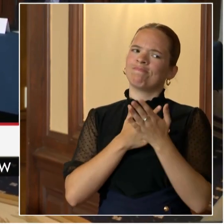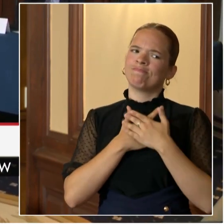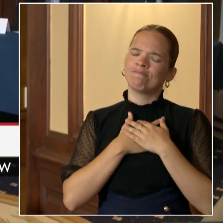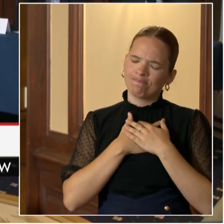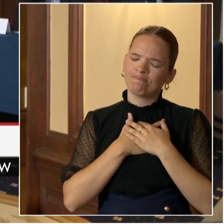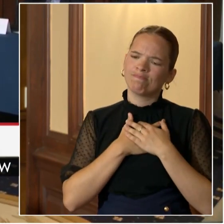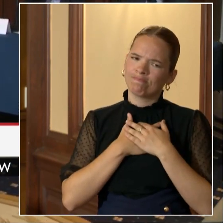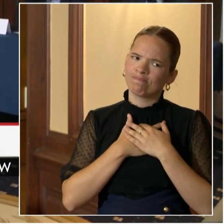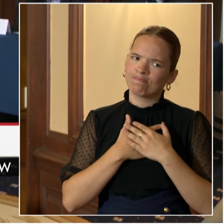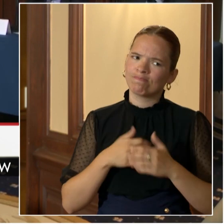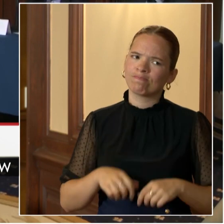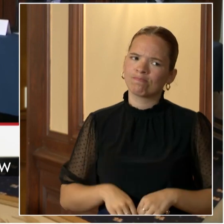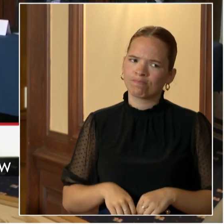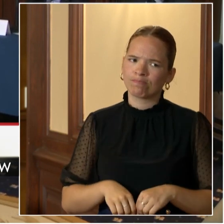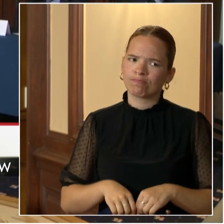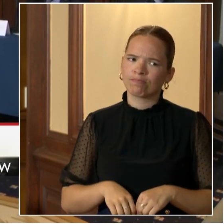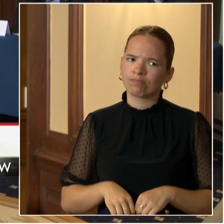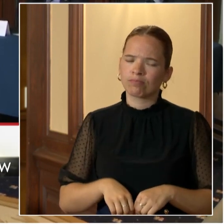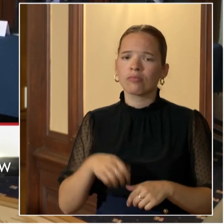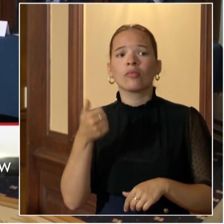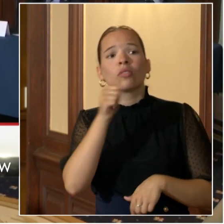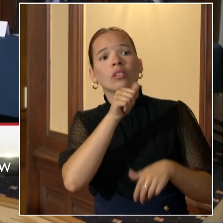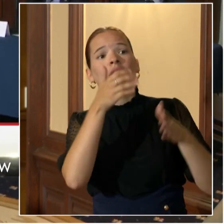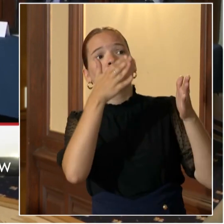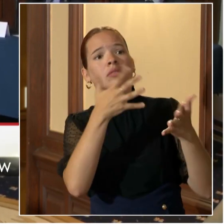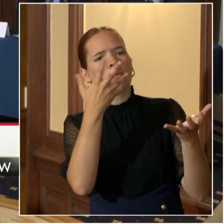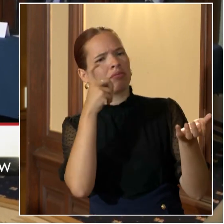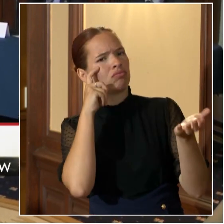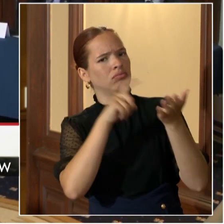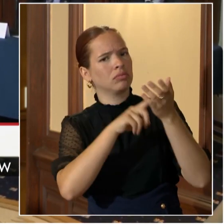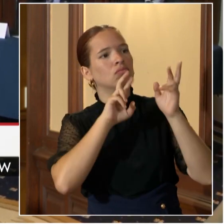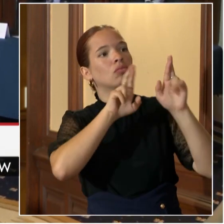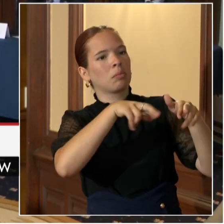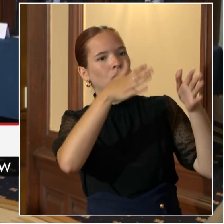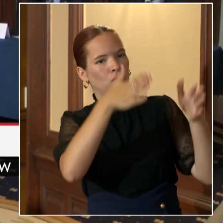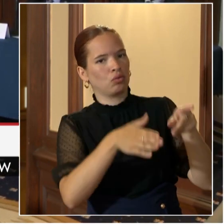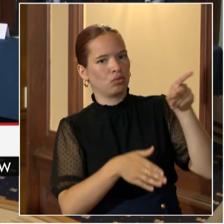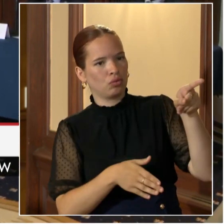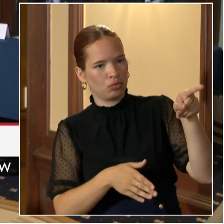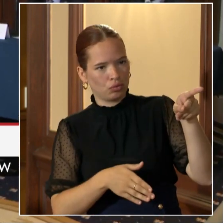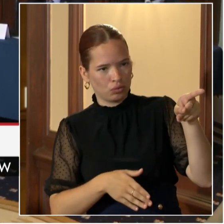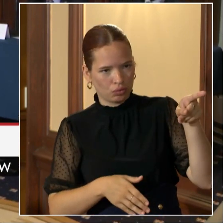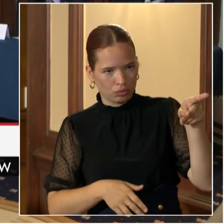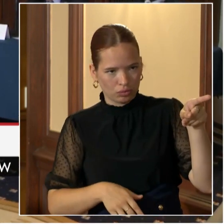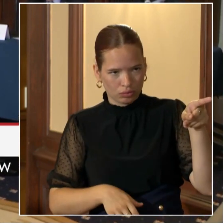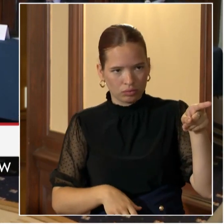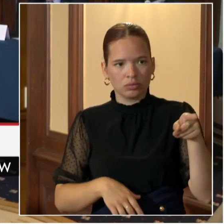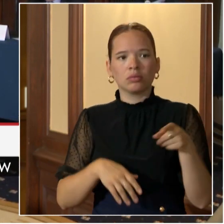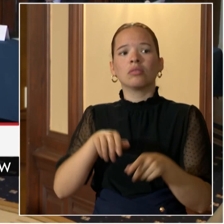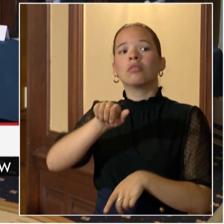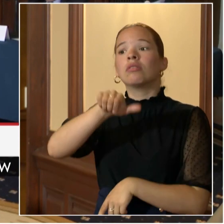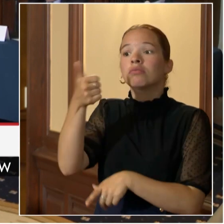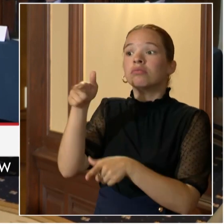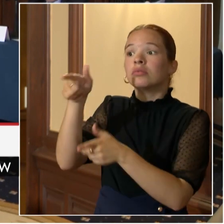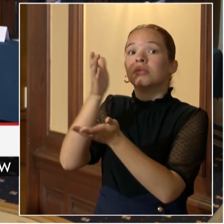and that we offered as well, and acknowledge the budget, and that there is some